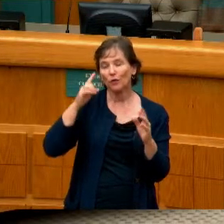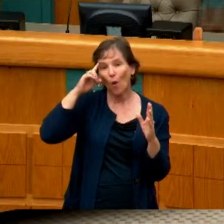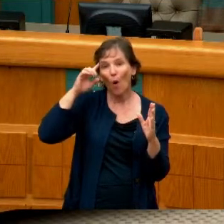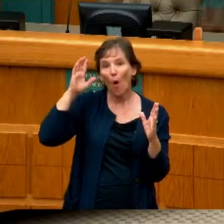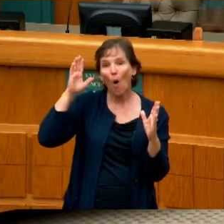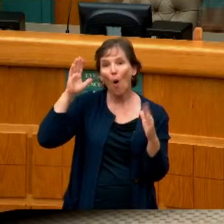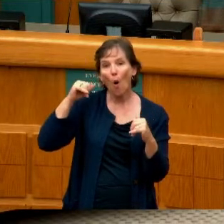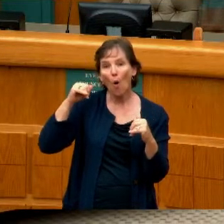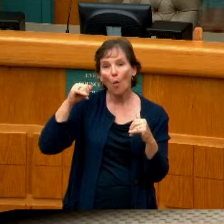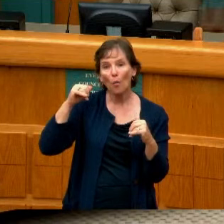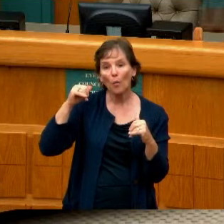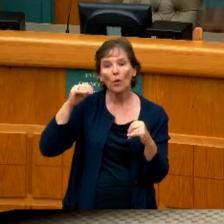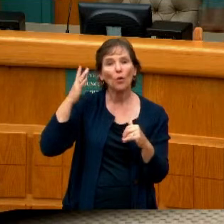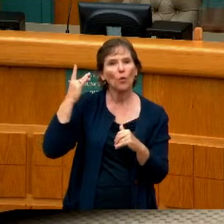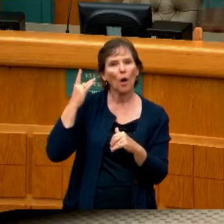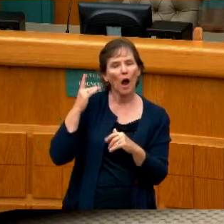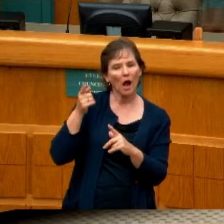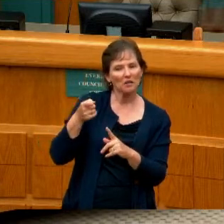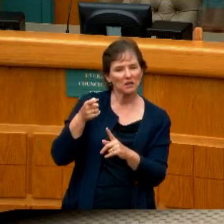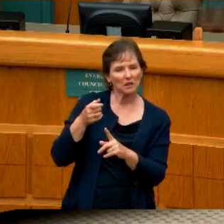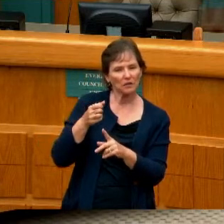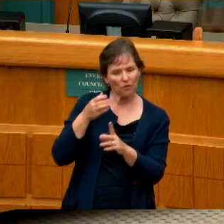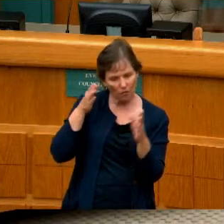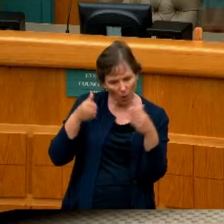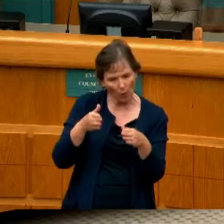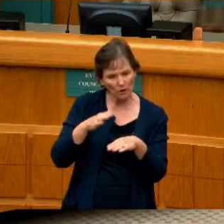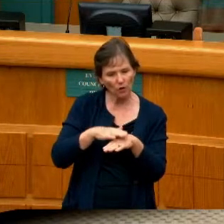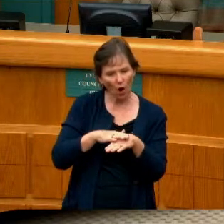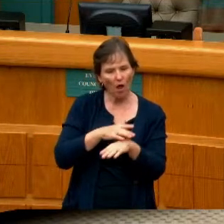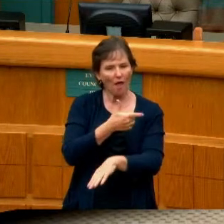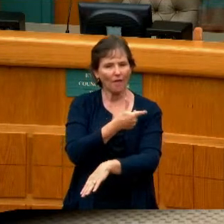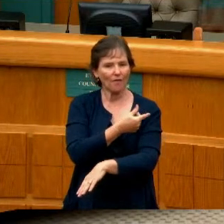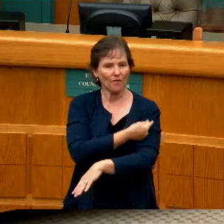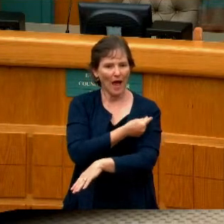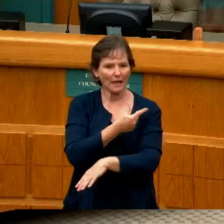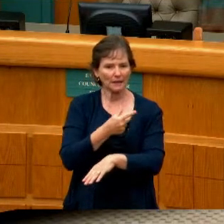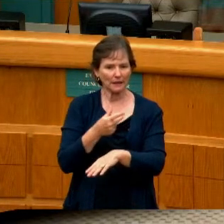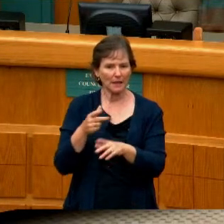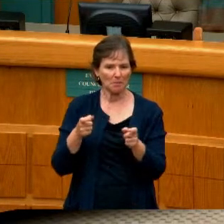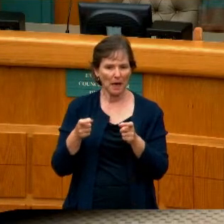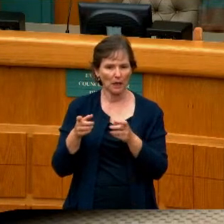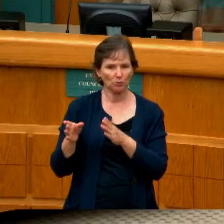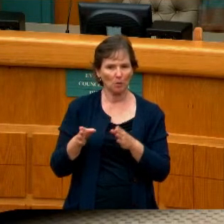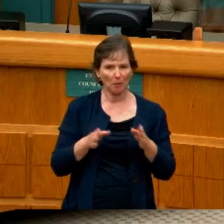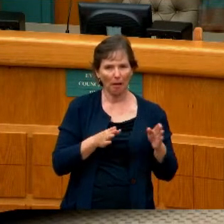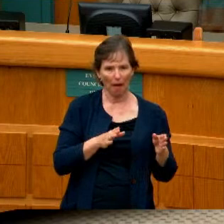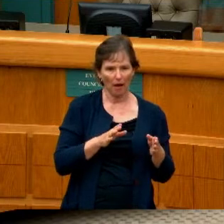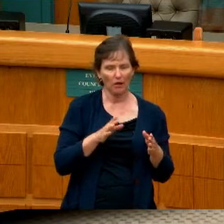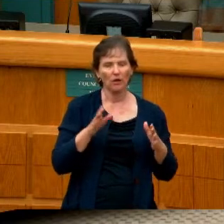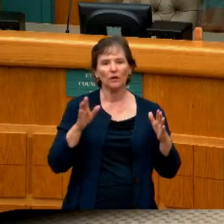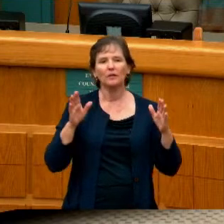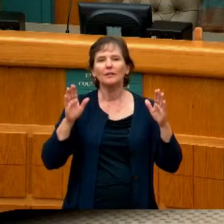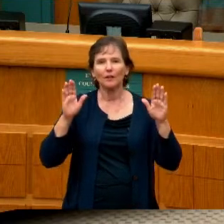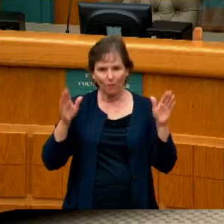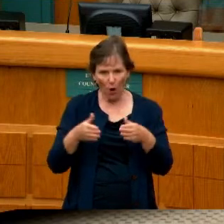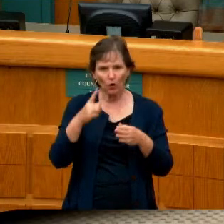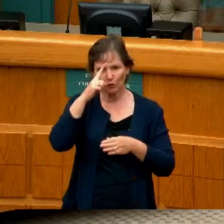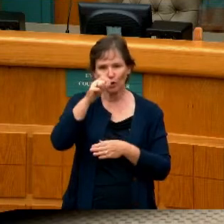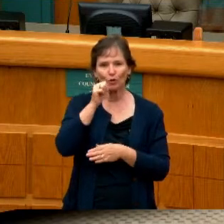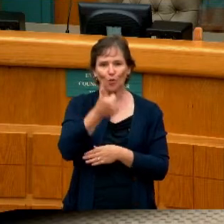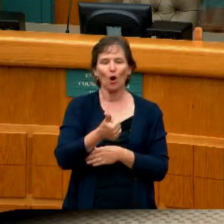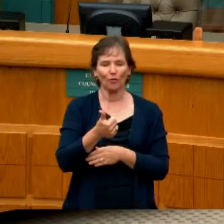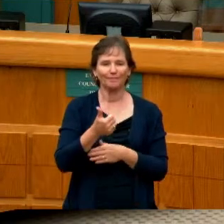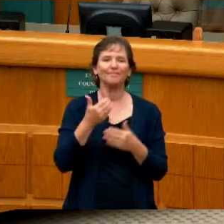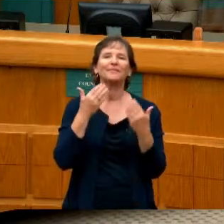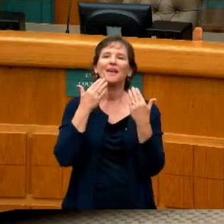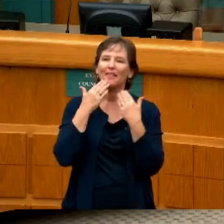of hope, because in keeping with that, she's been working on a vaccine management plan, and that is the